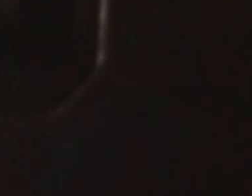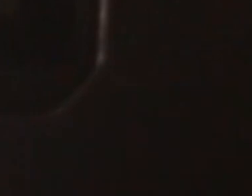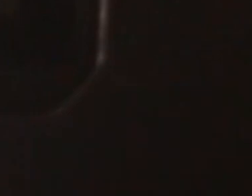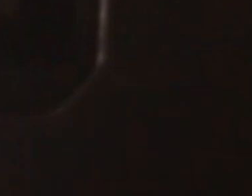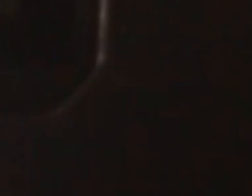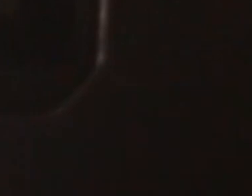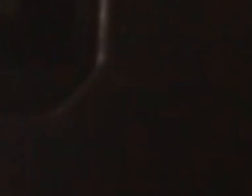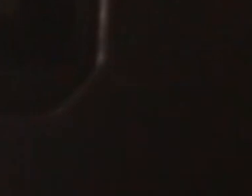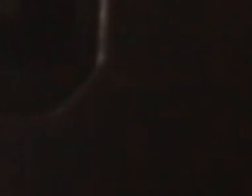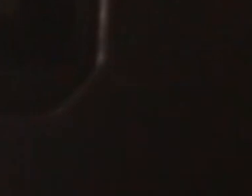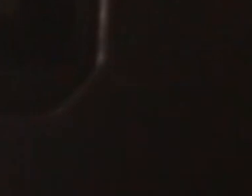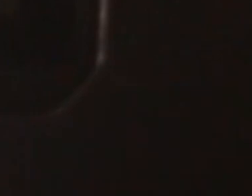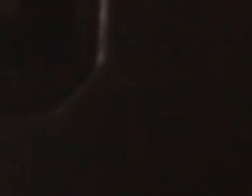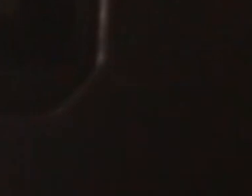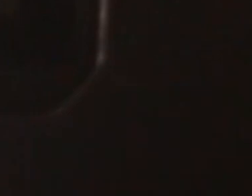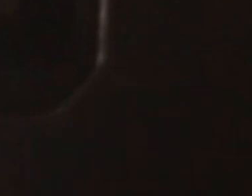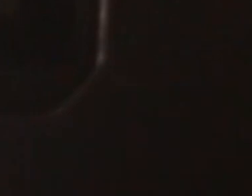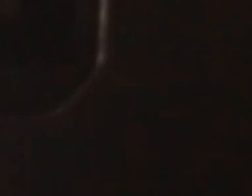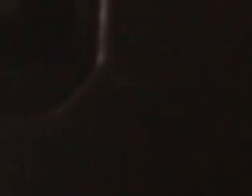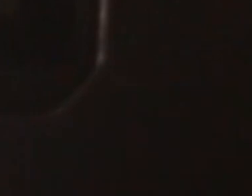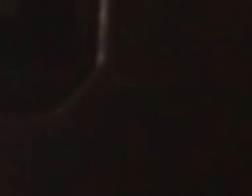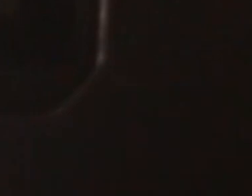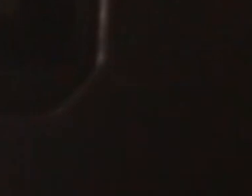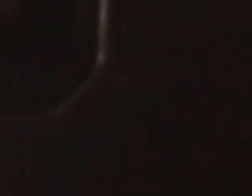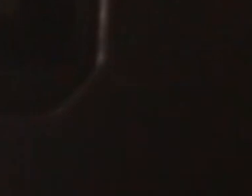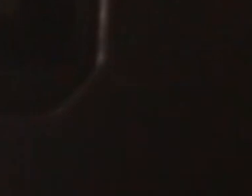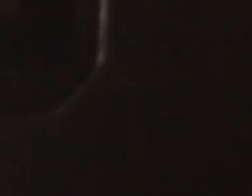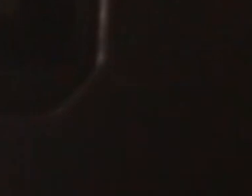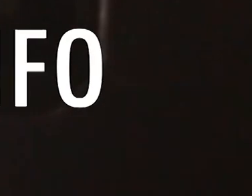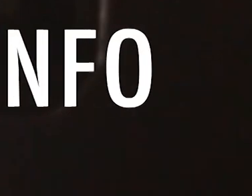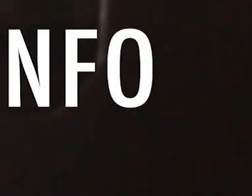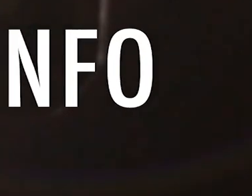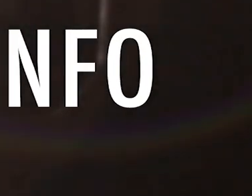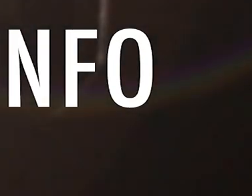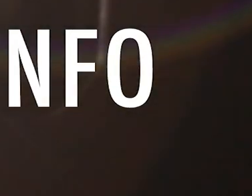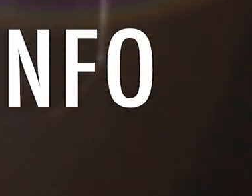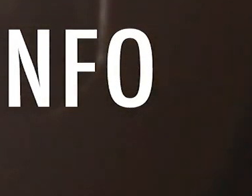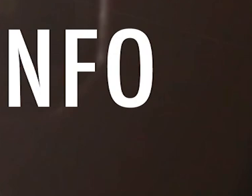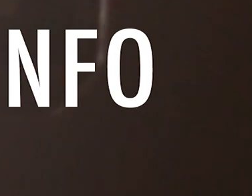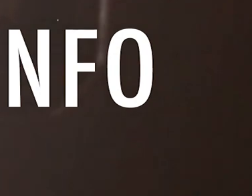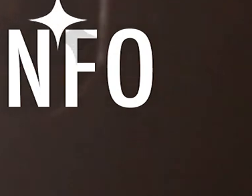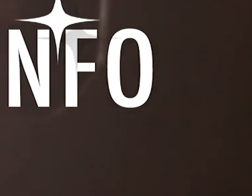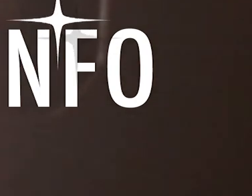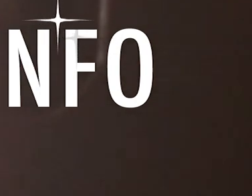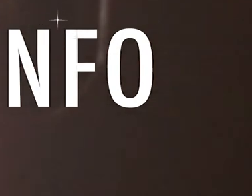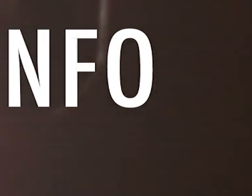Learn more under the Explore tab at acpl.info.